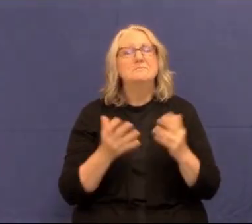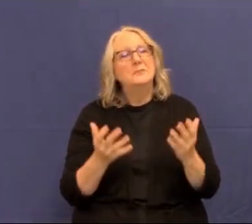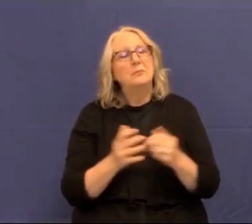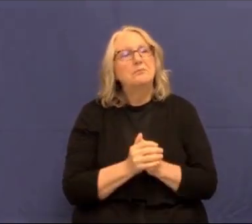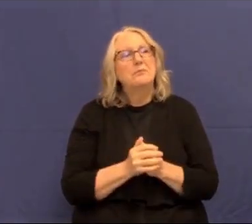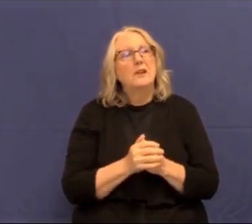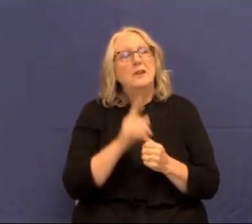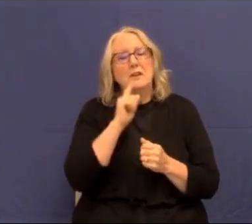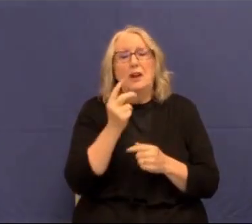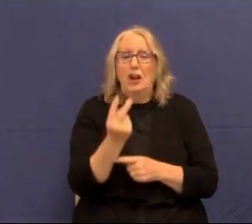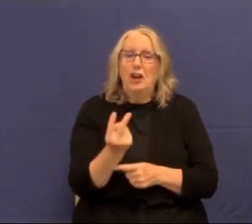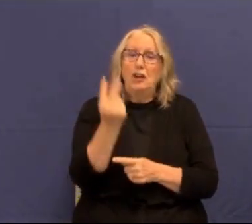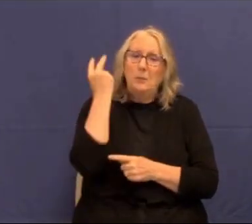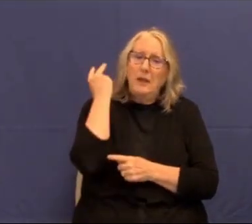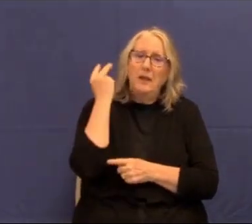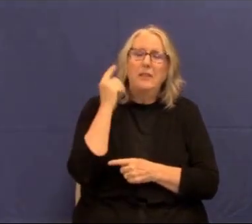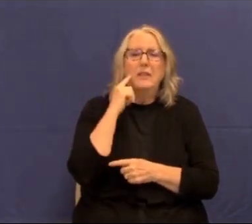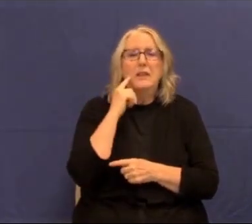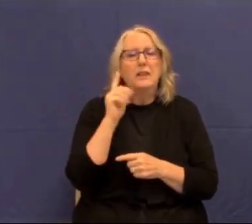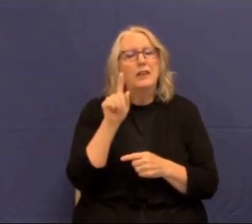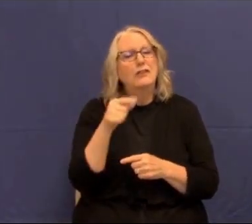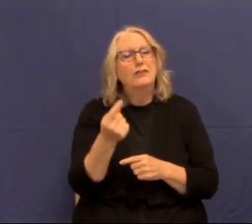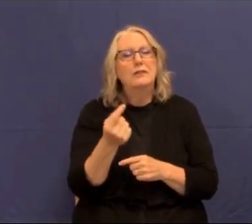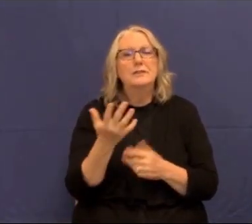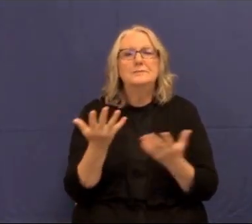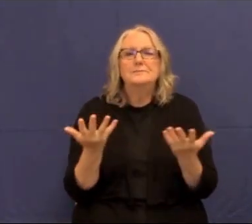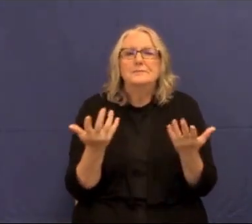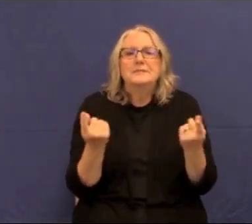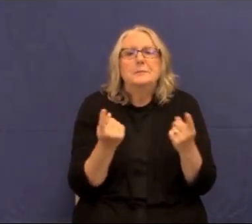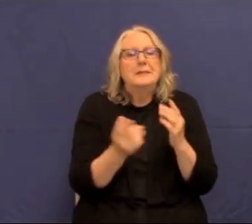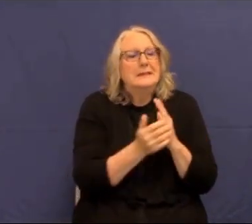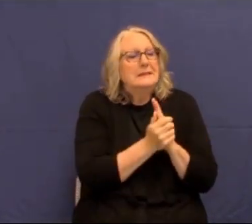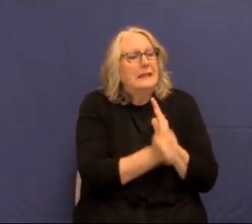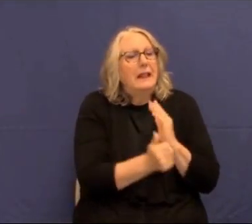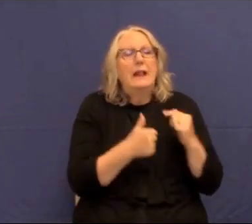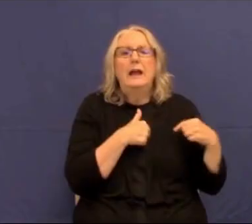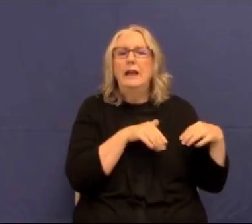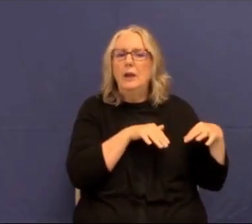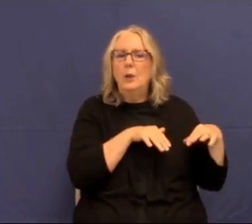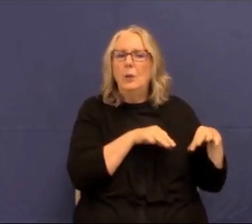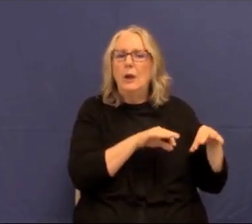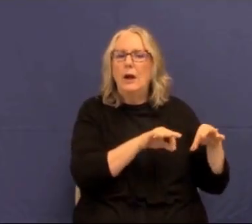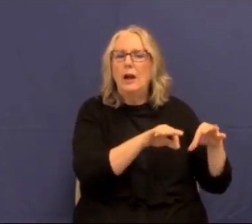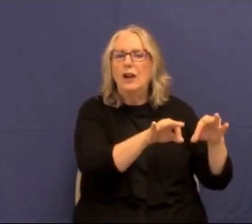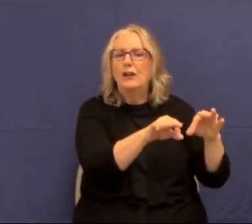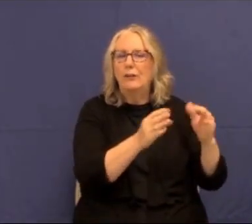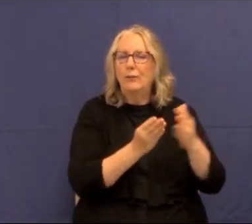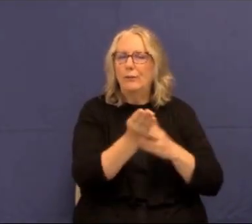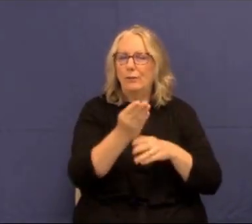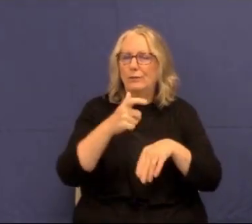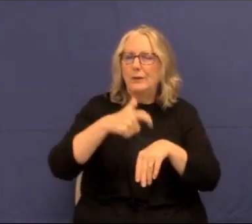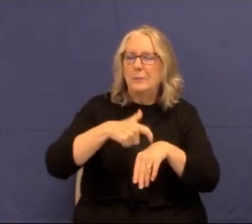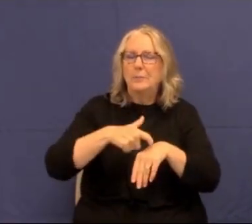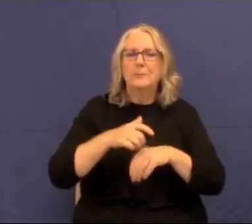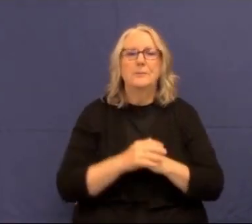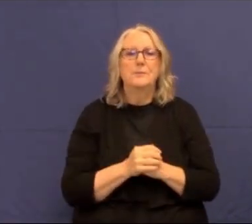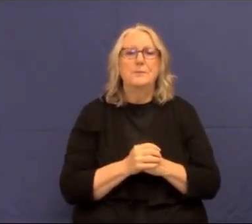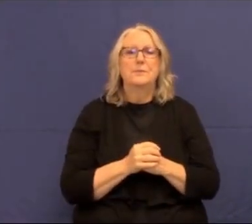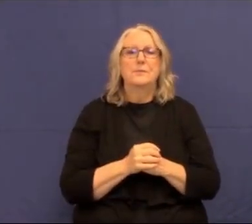Yeah, absolutely. Looking back, I think it was just something that was a skill that I kind of acquired over